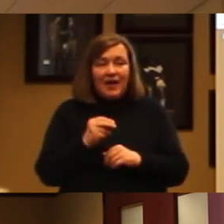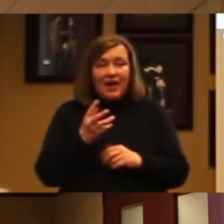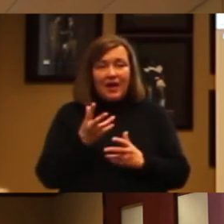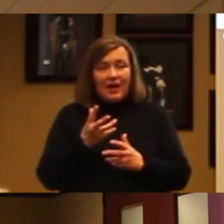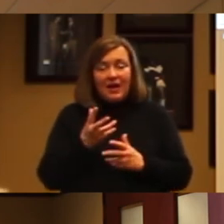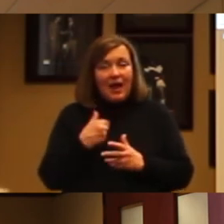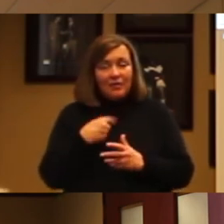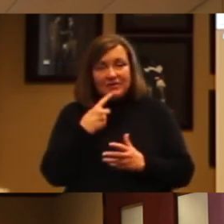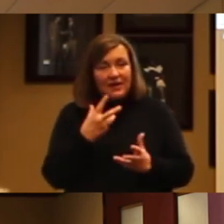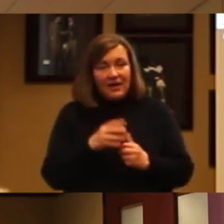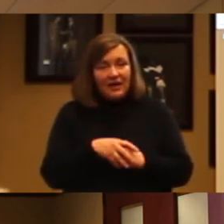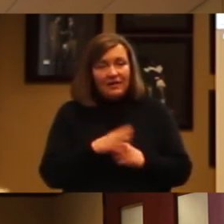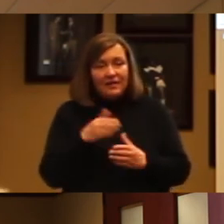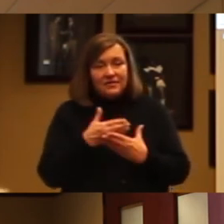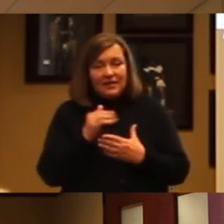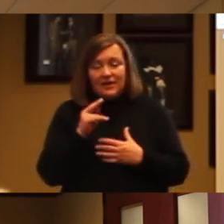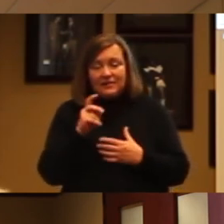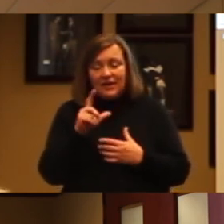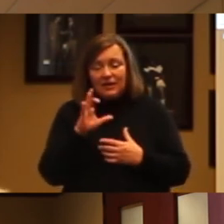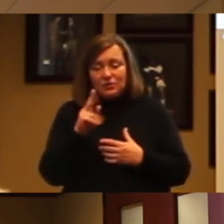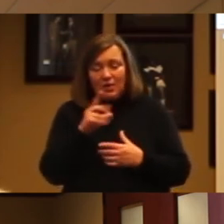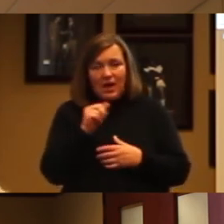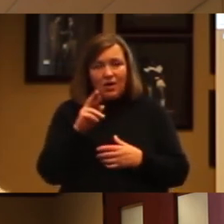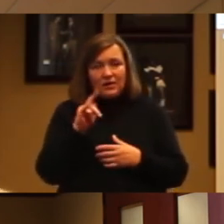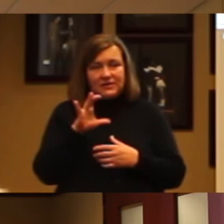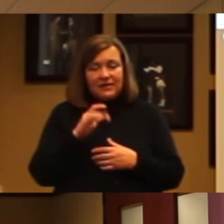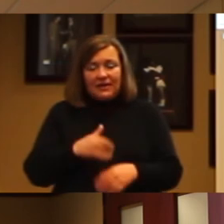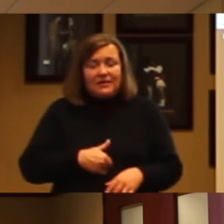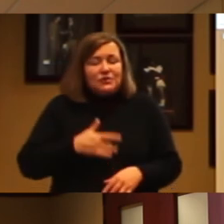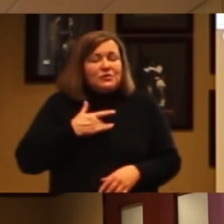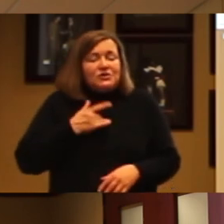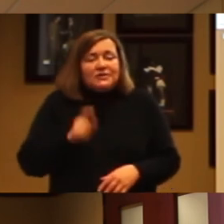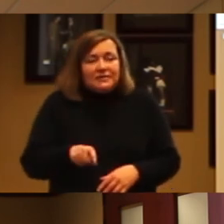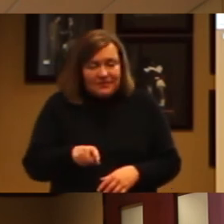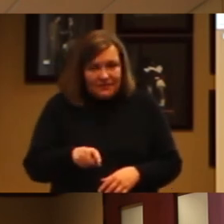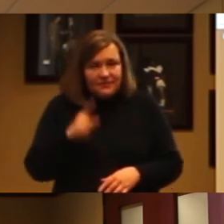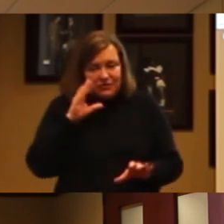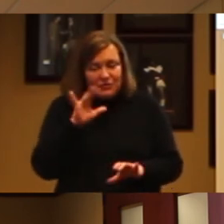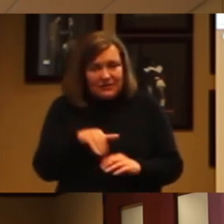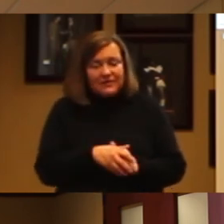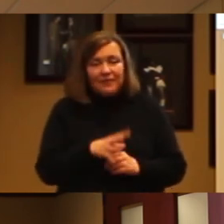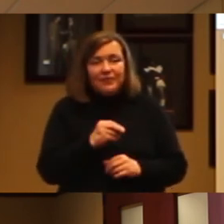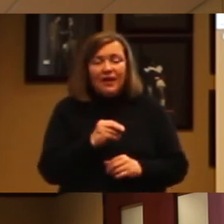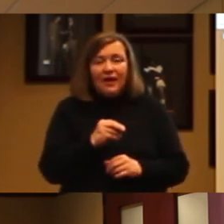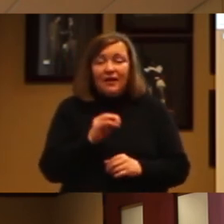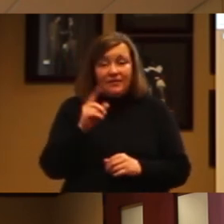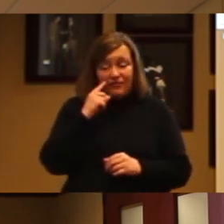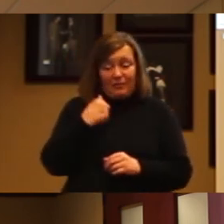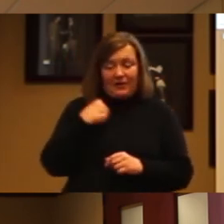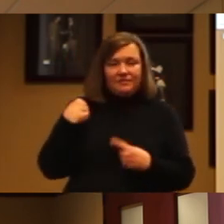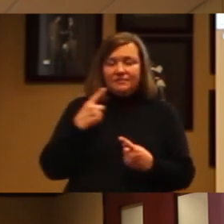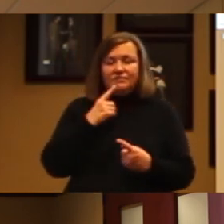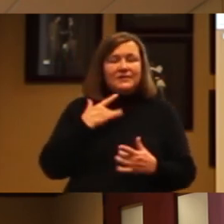would say, an intellectual and artistic intuition of doing this. And it has been, for me, the most exciting